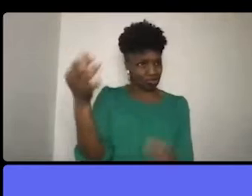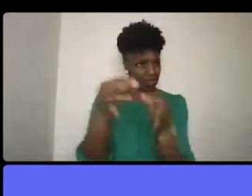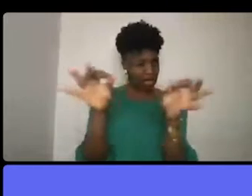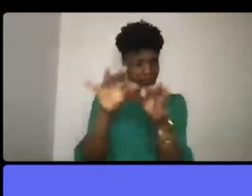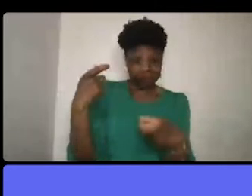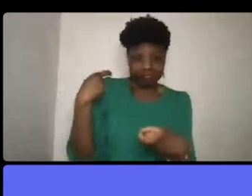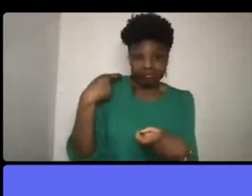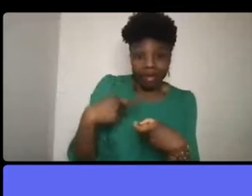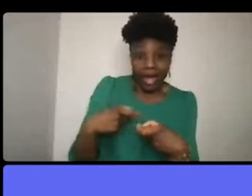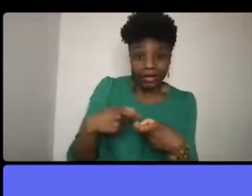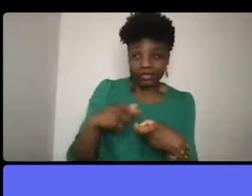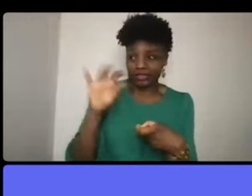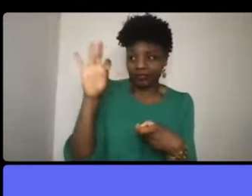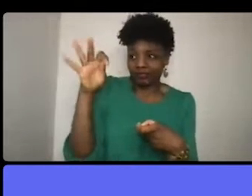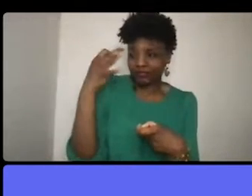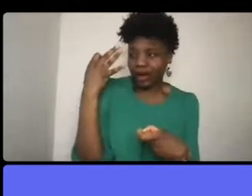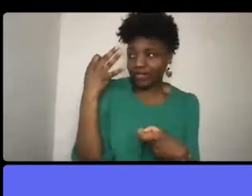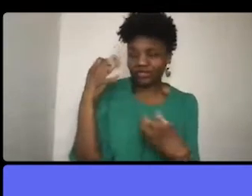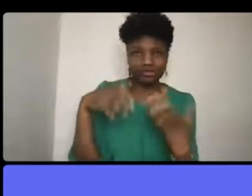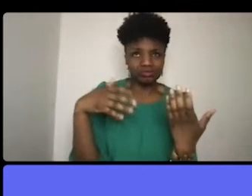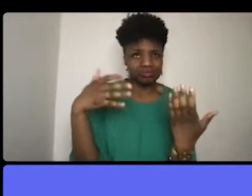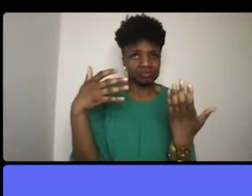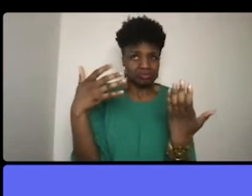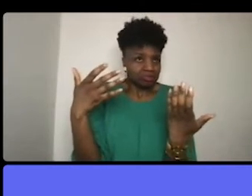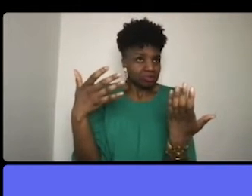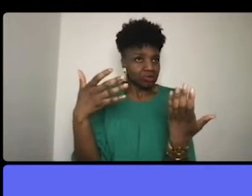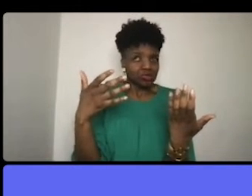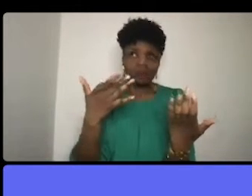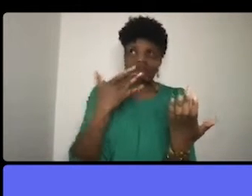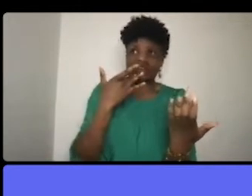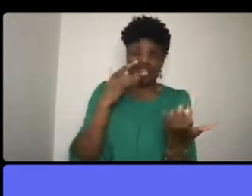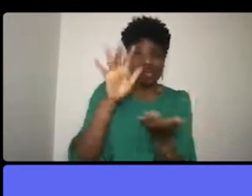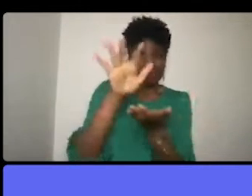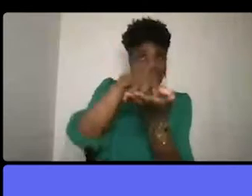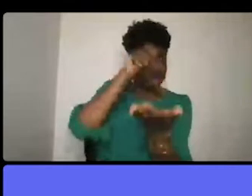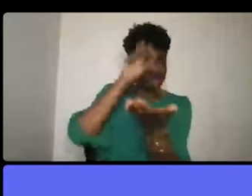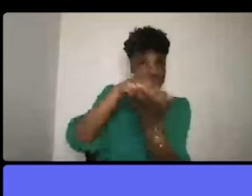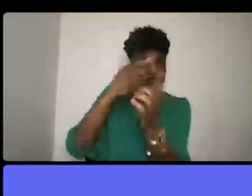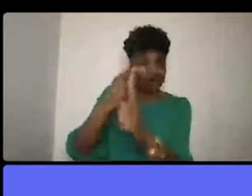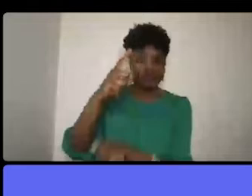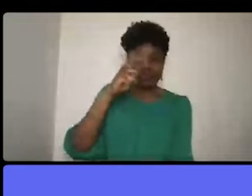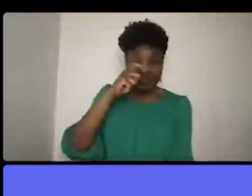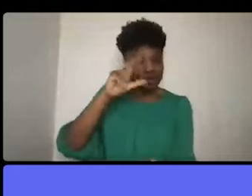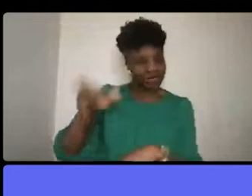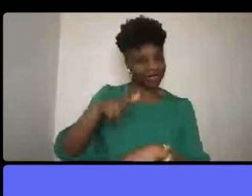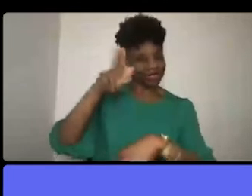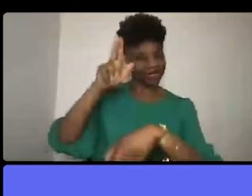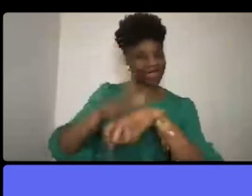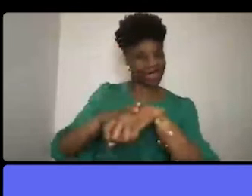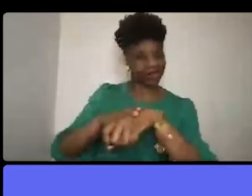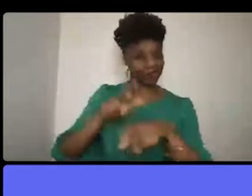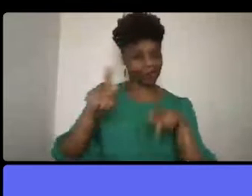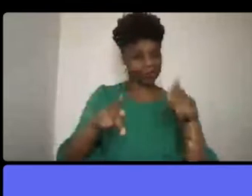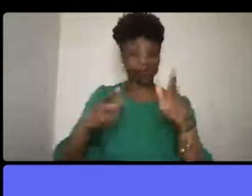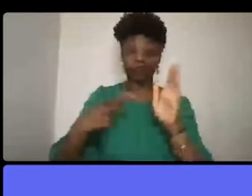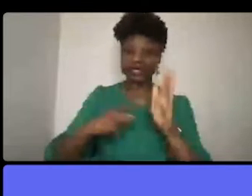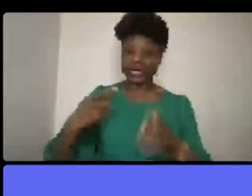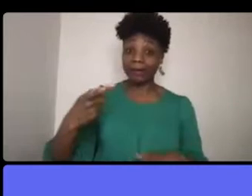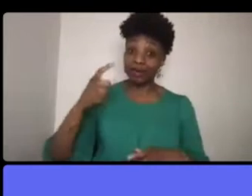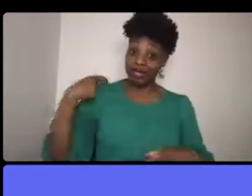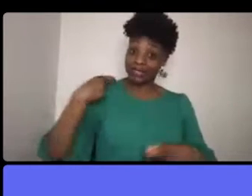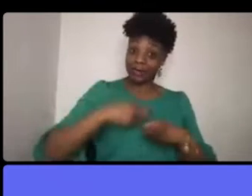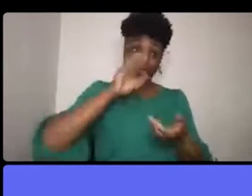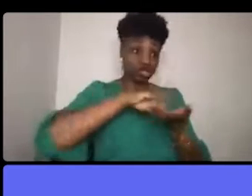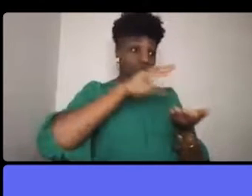it firsthand from the people that use it, that have been using it. If you were to go to like Spain or Haiti